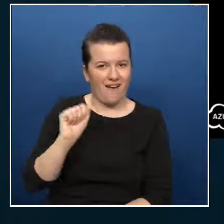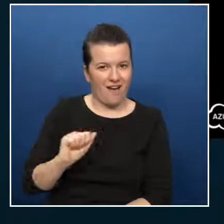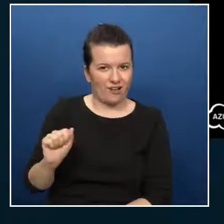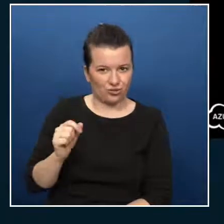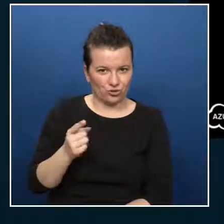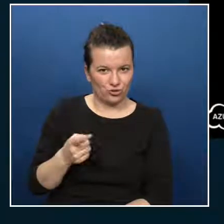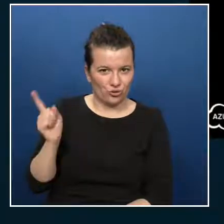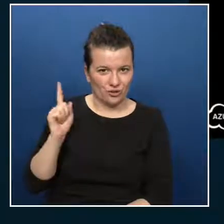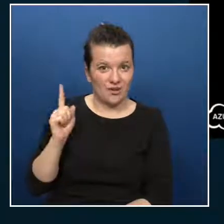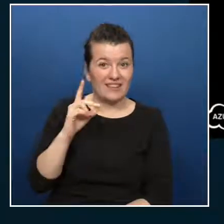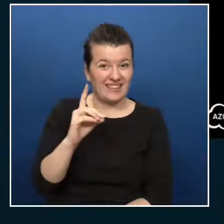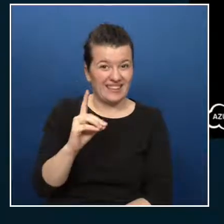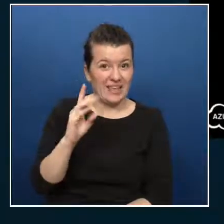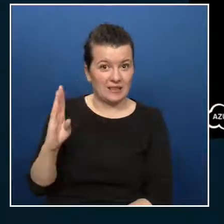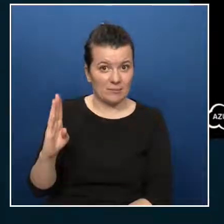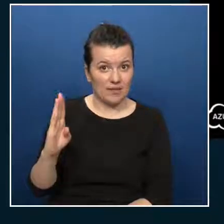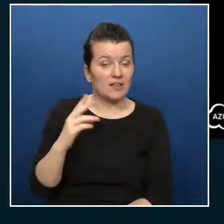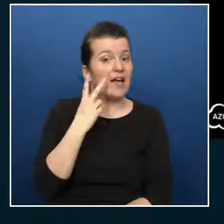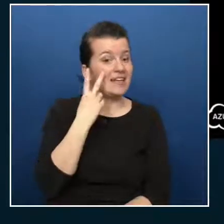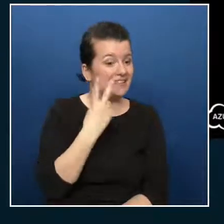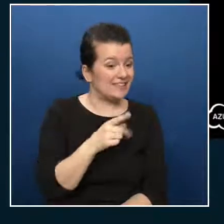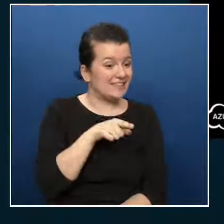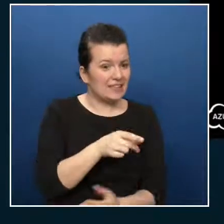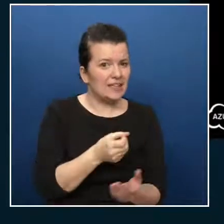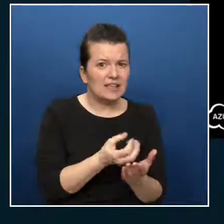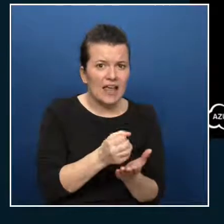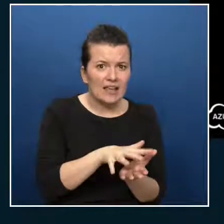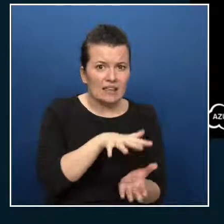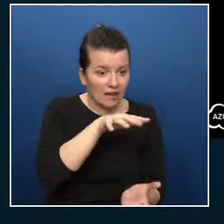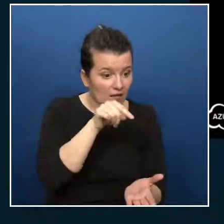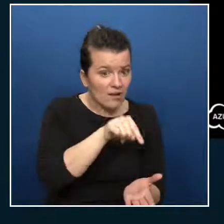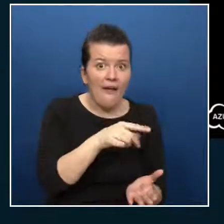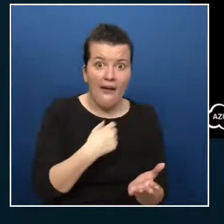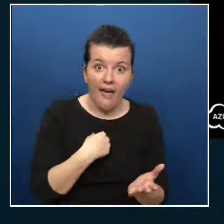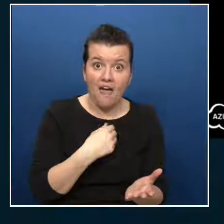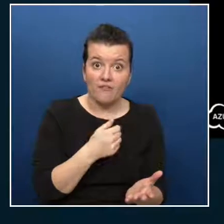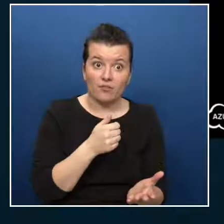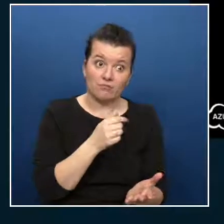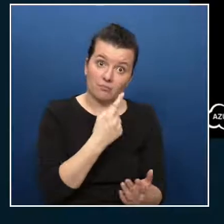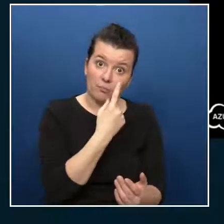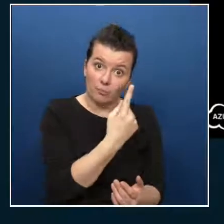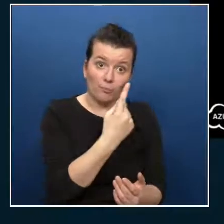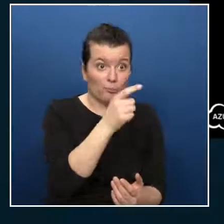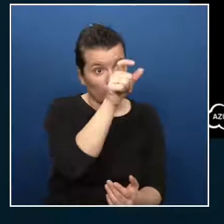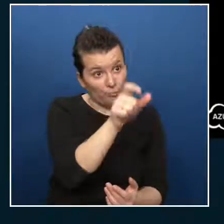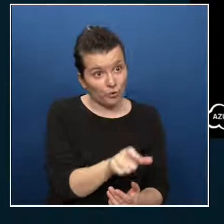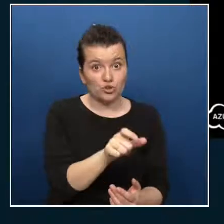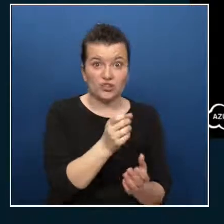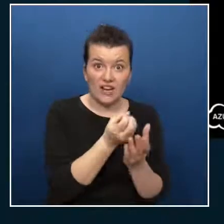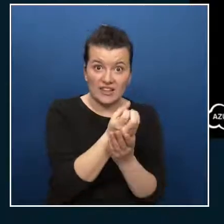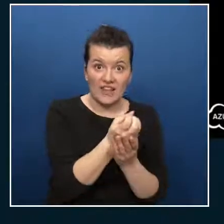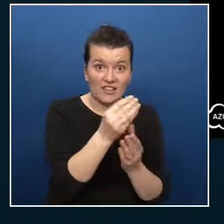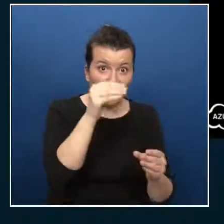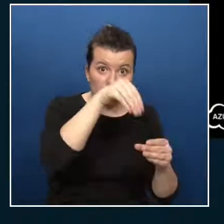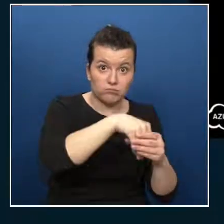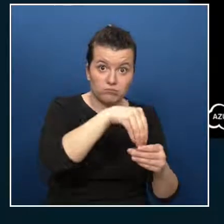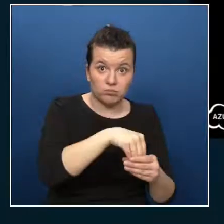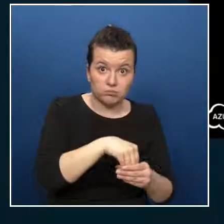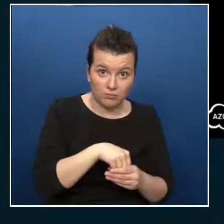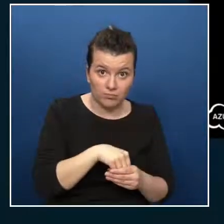check first if your existing data has personal data that might cause GDPR policy